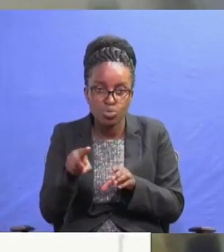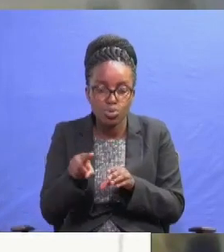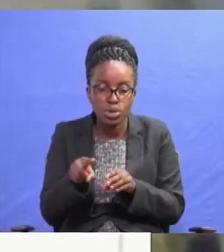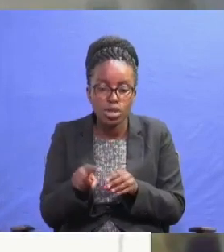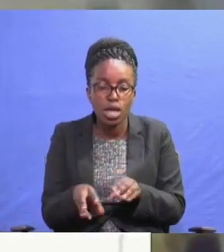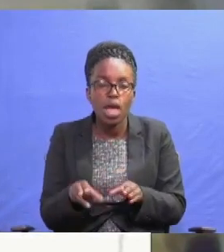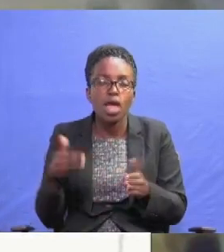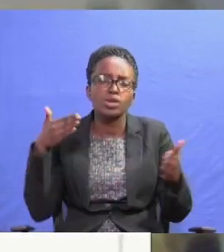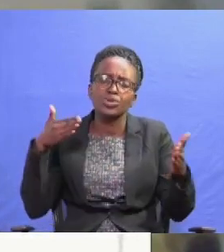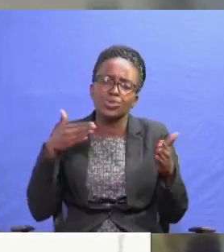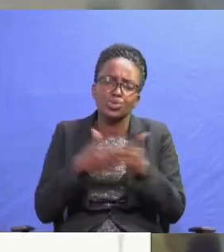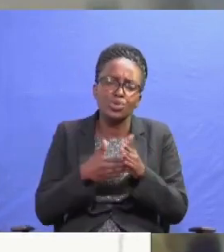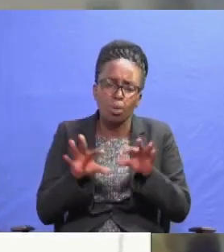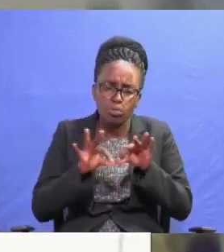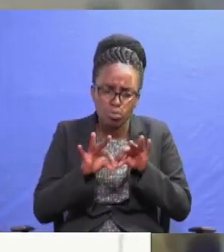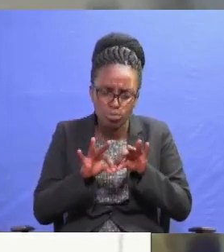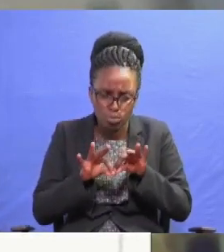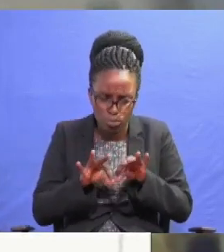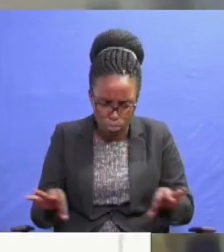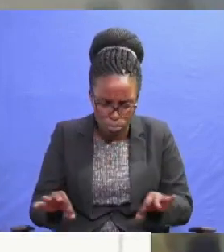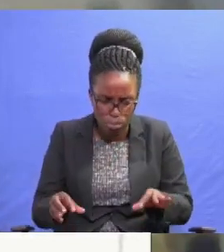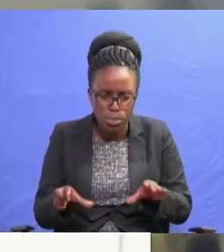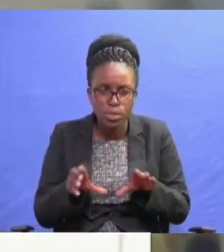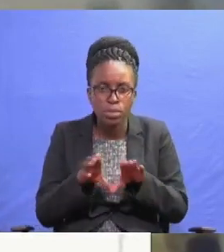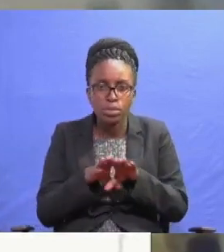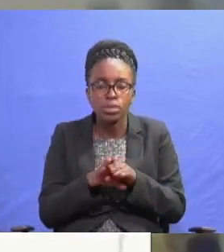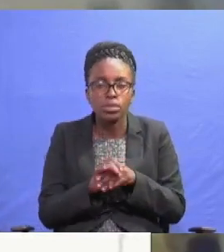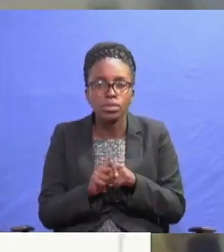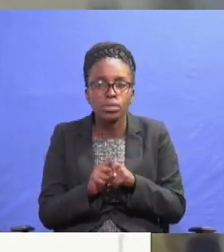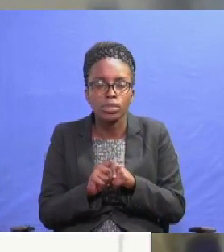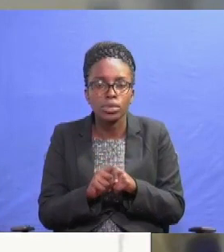plane, and the water will always accumulate in a depression.